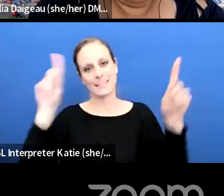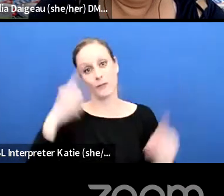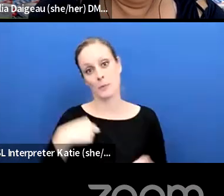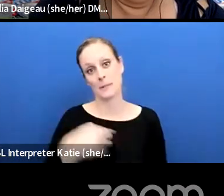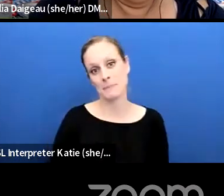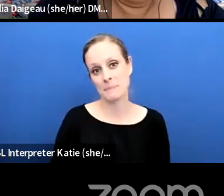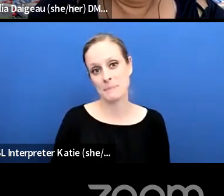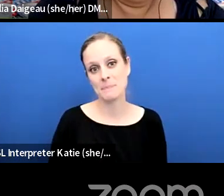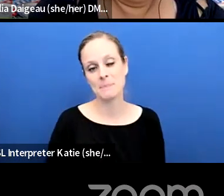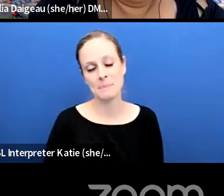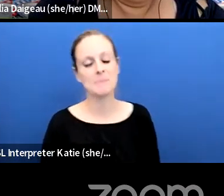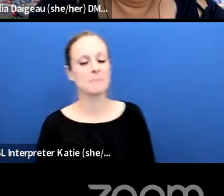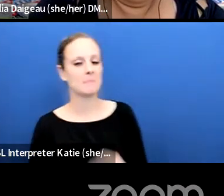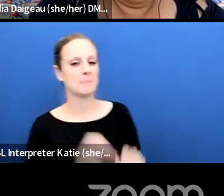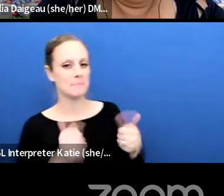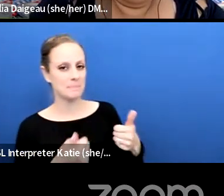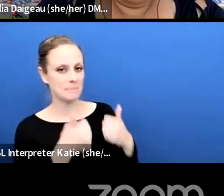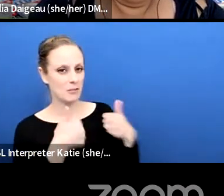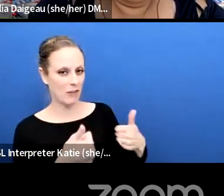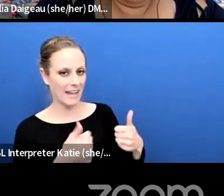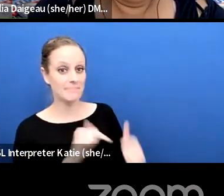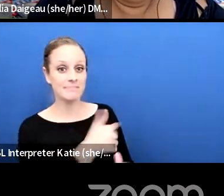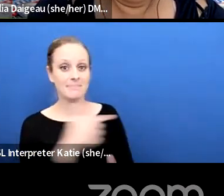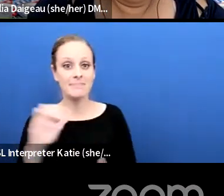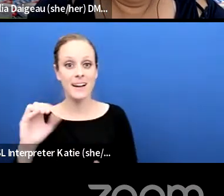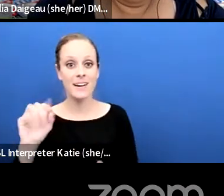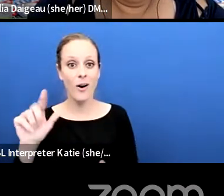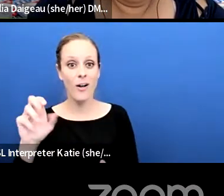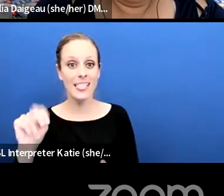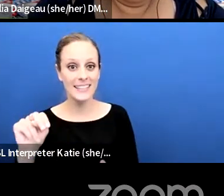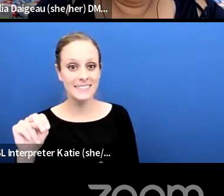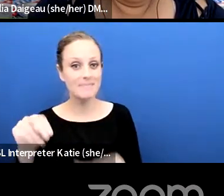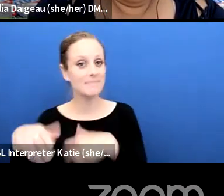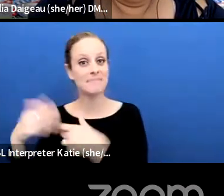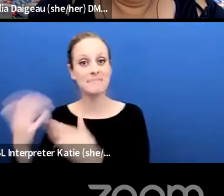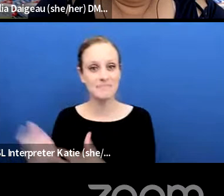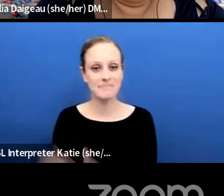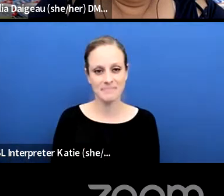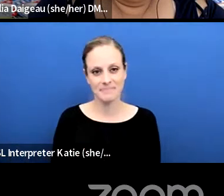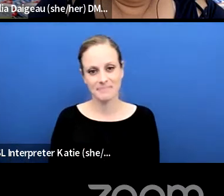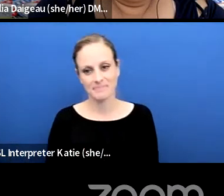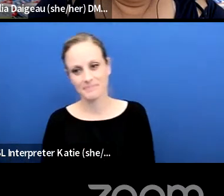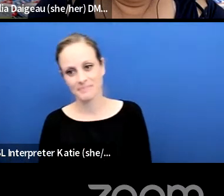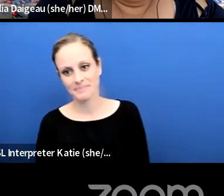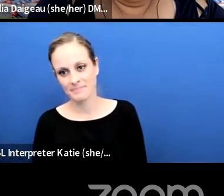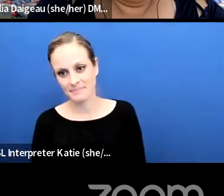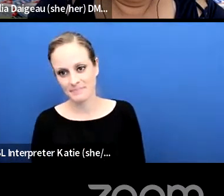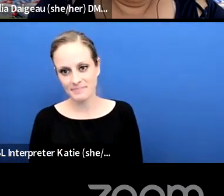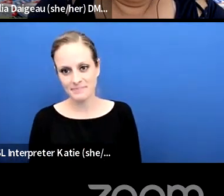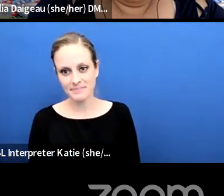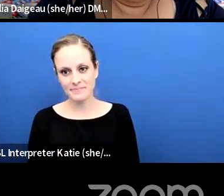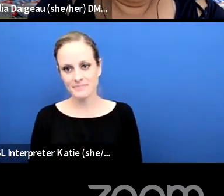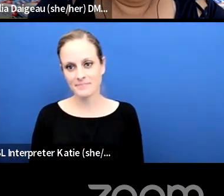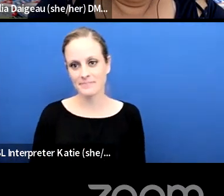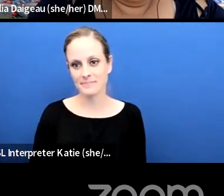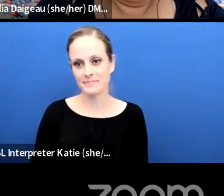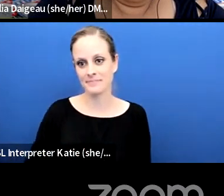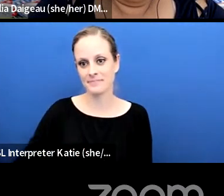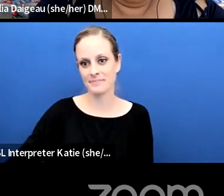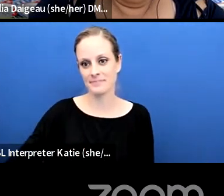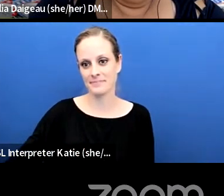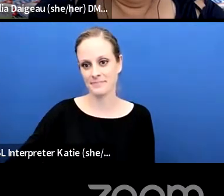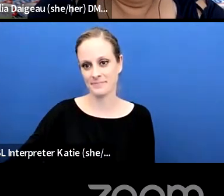Great. Colin, what makes for a successful visit with your elected officials? Similar to Carrie, I'll